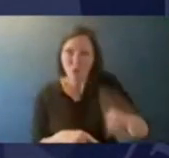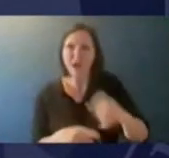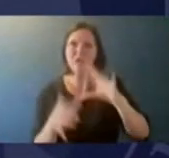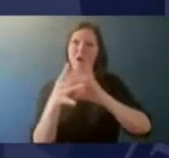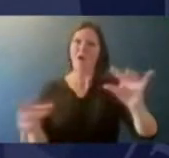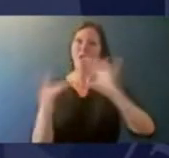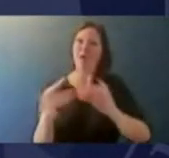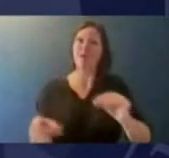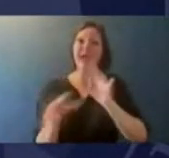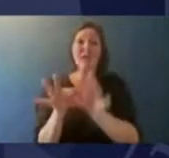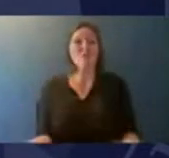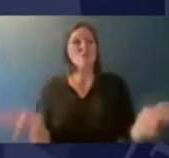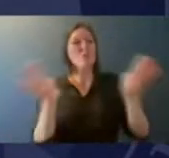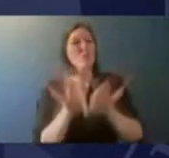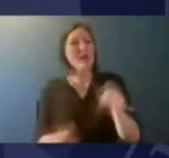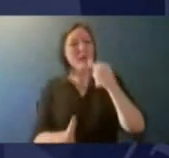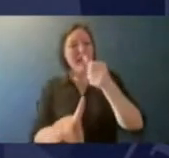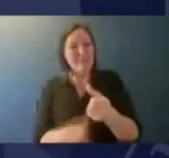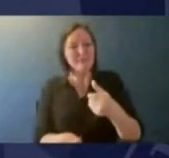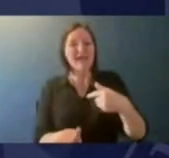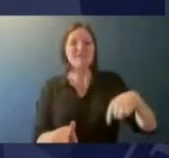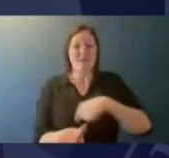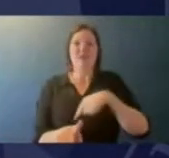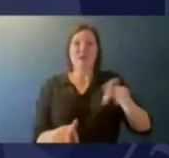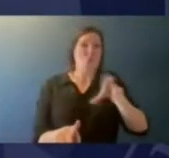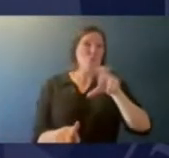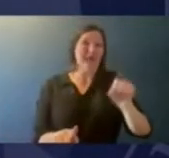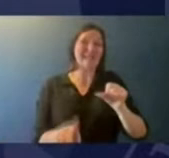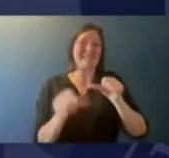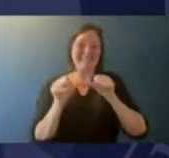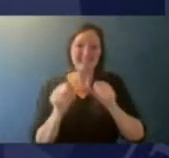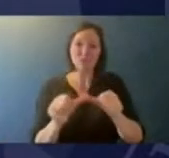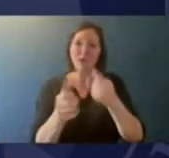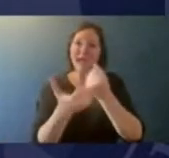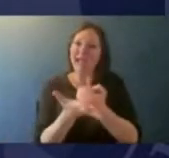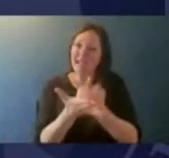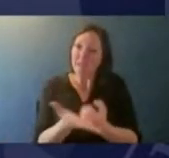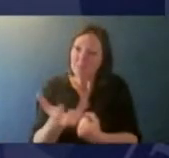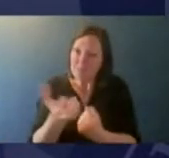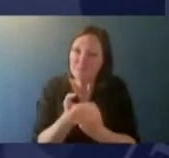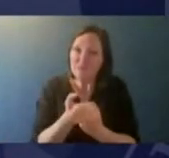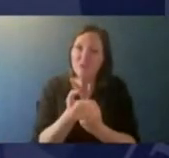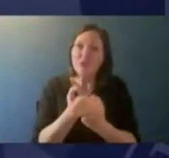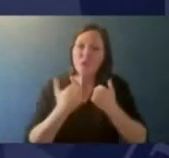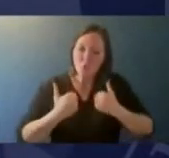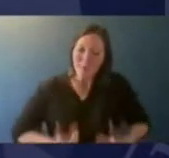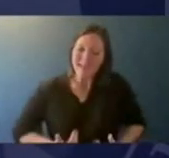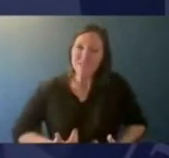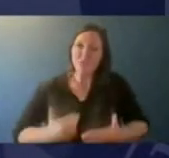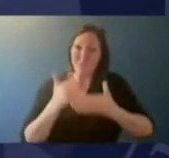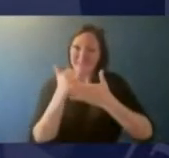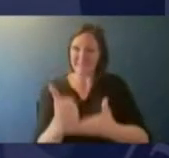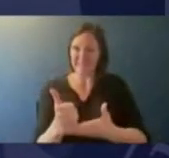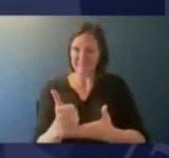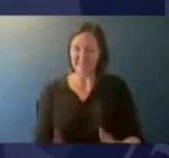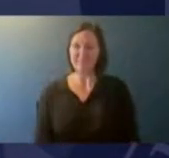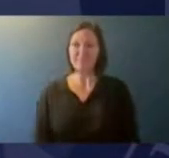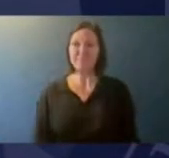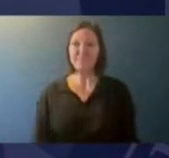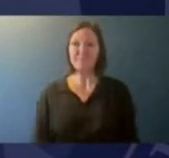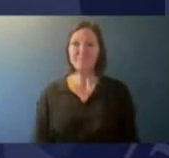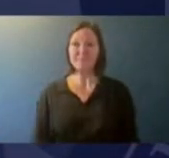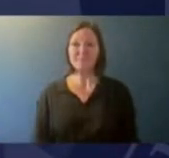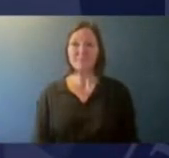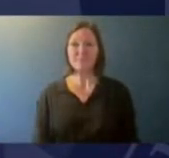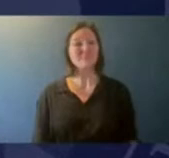impact of our continued economic security and humanitarian assistance. The United